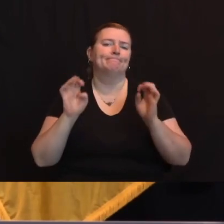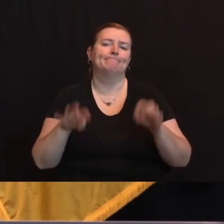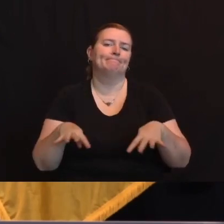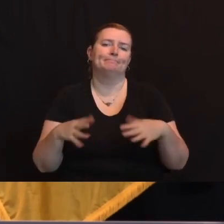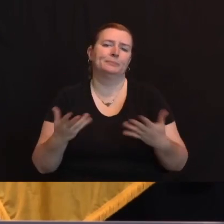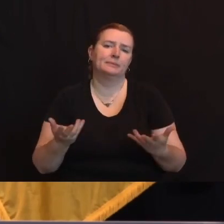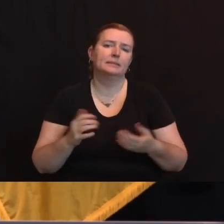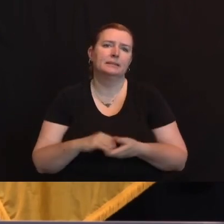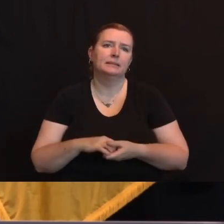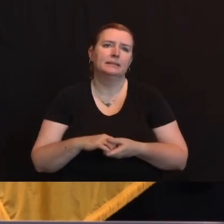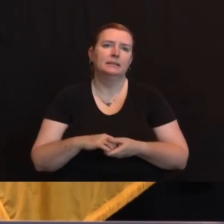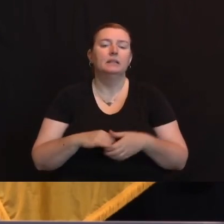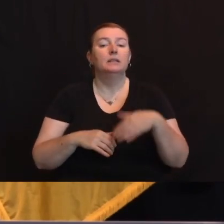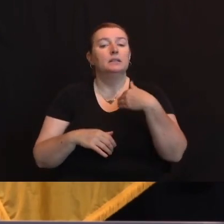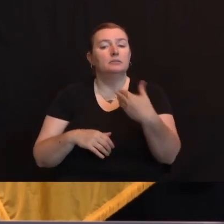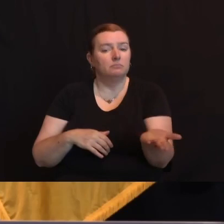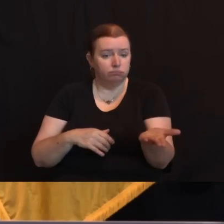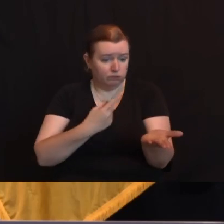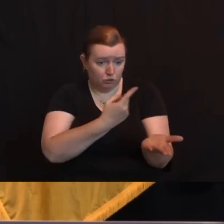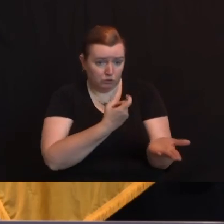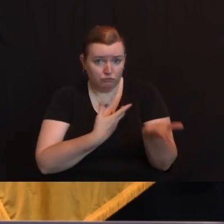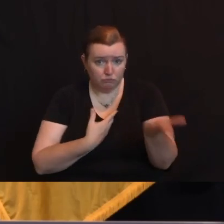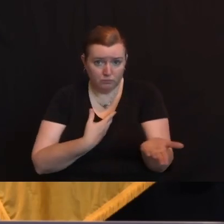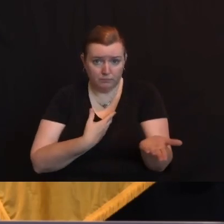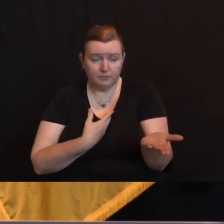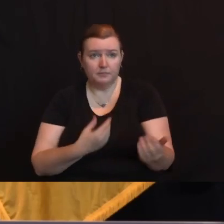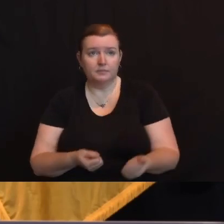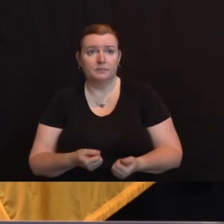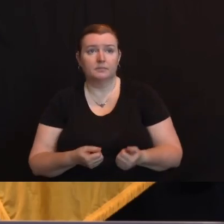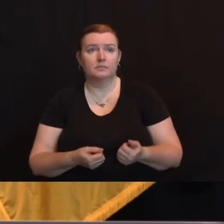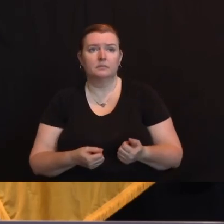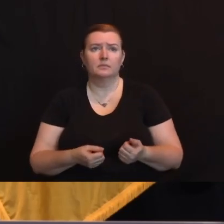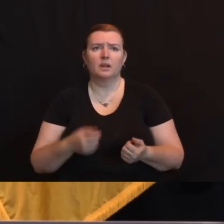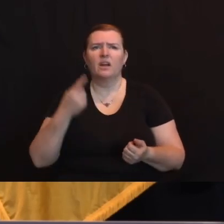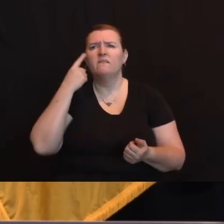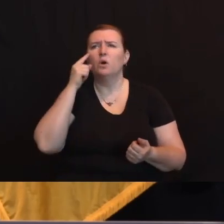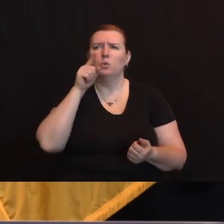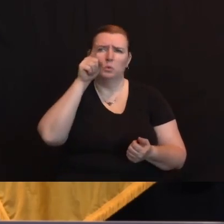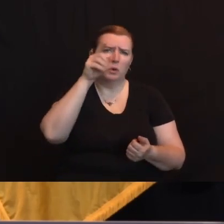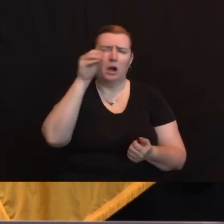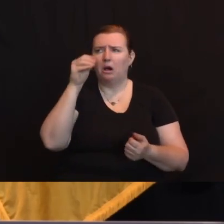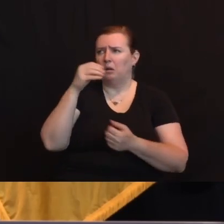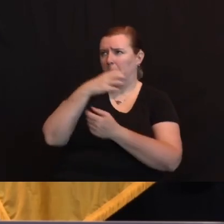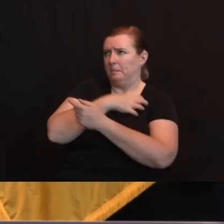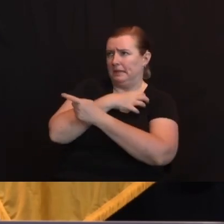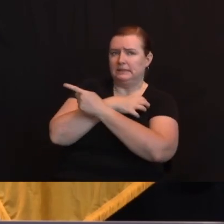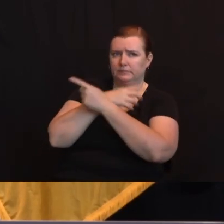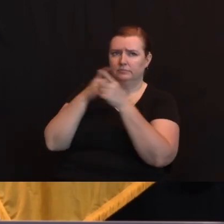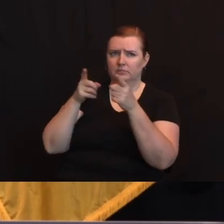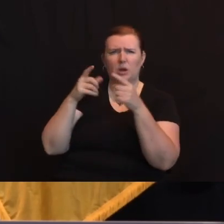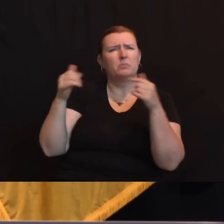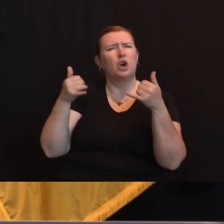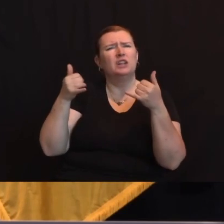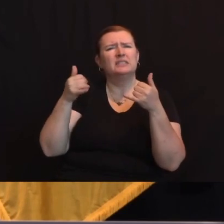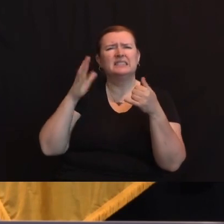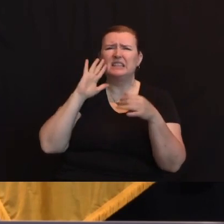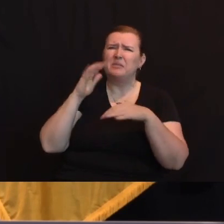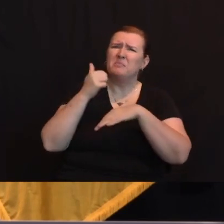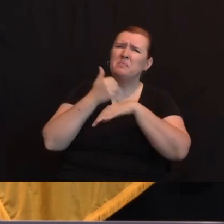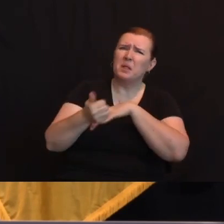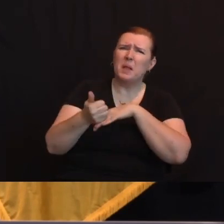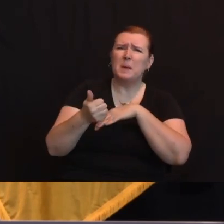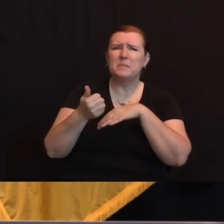afternoon. Hi, Governor. Good afternoon. This is for you and Superintendent Callahan. Since house parties are at least partly to blame for the recent spike,